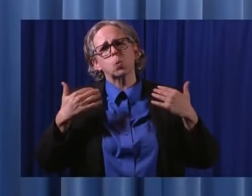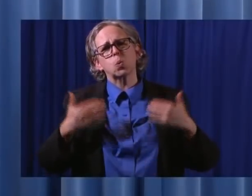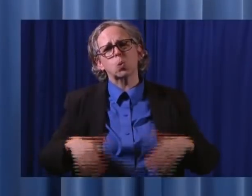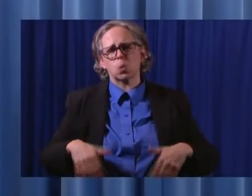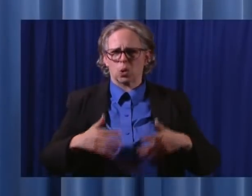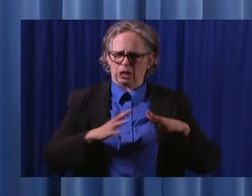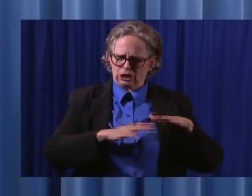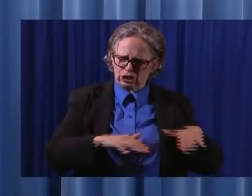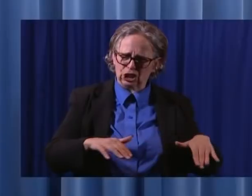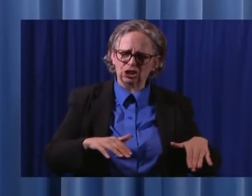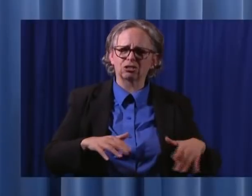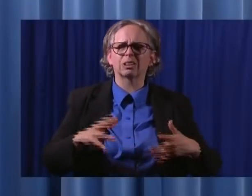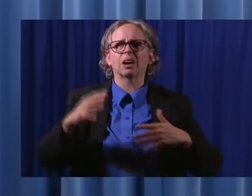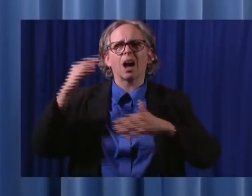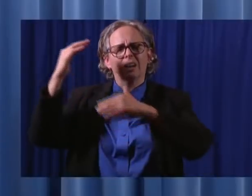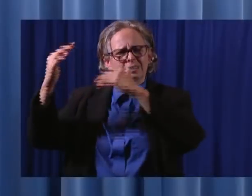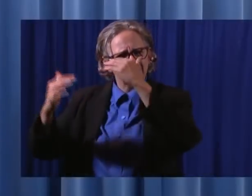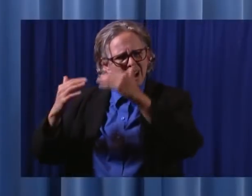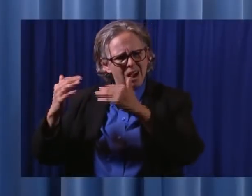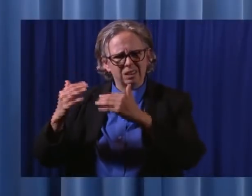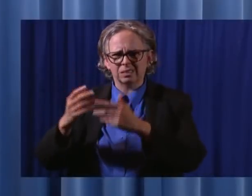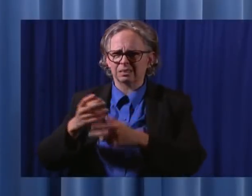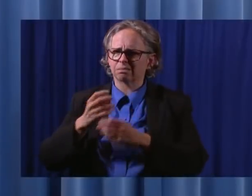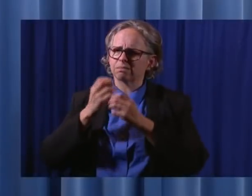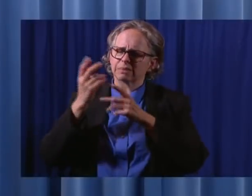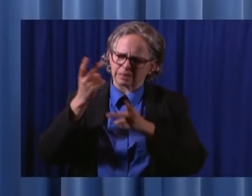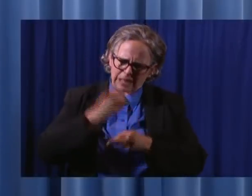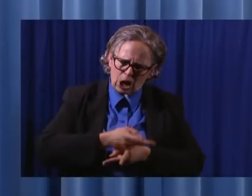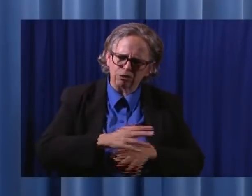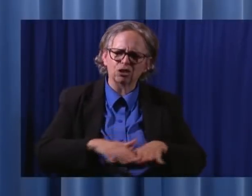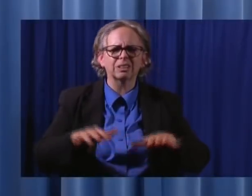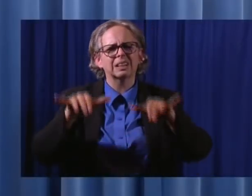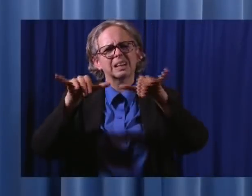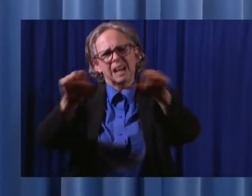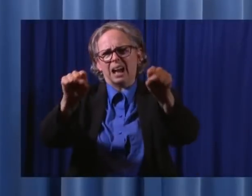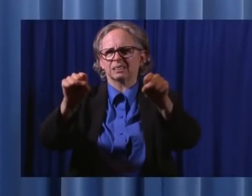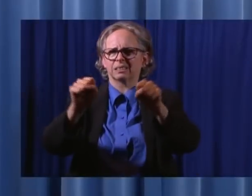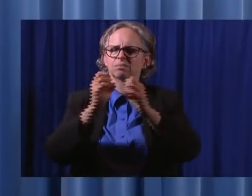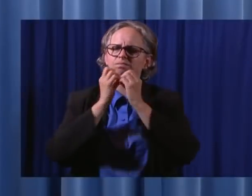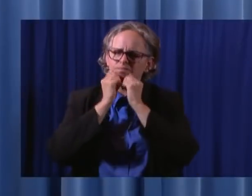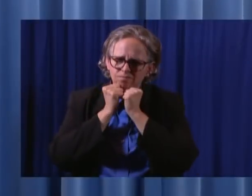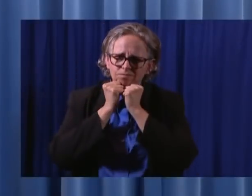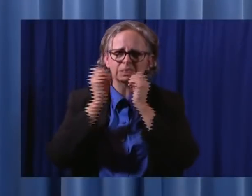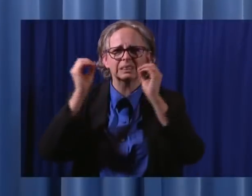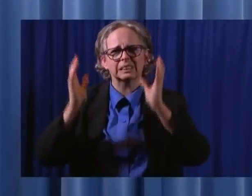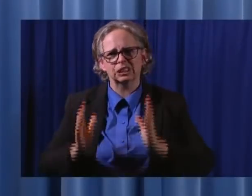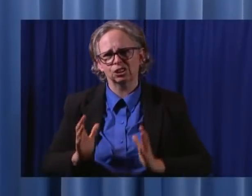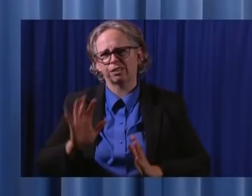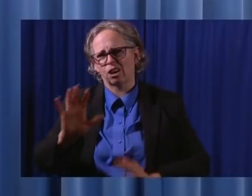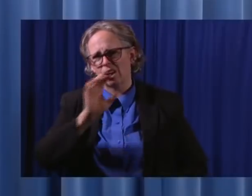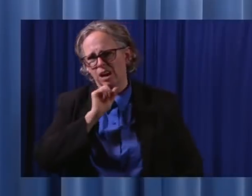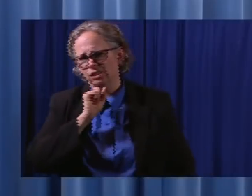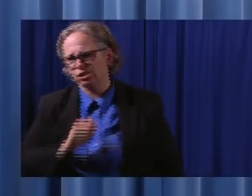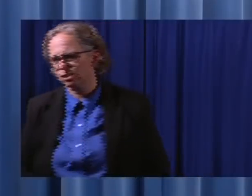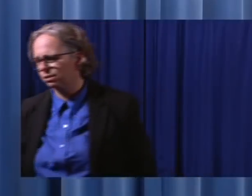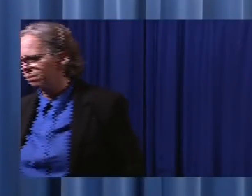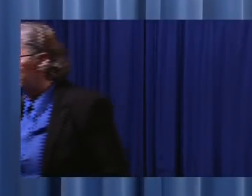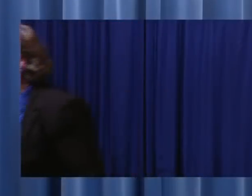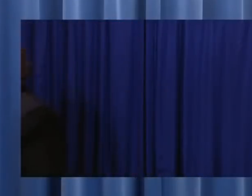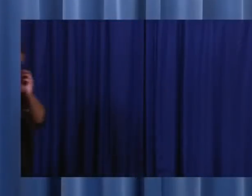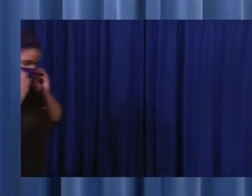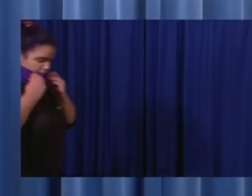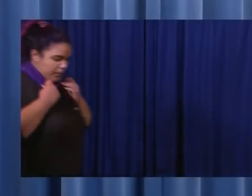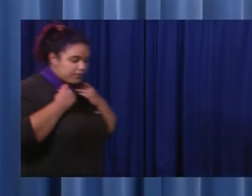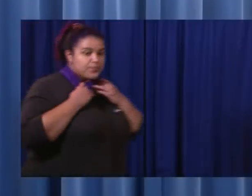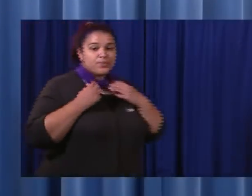adults. Hi, Hi, Governor. This is Molly Martinez with Spectrum